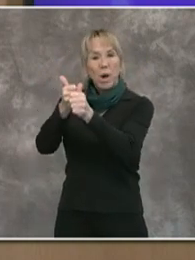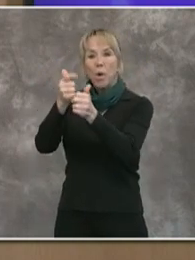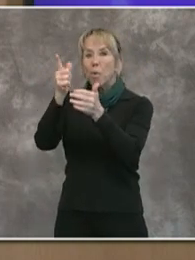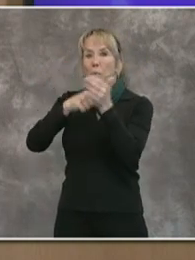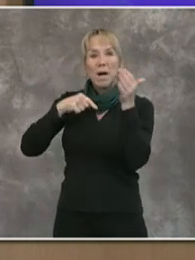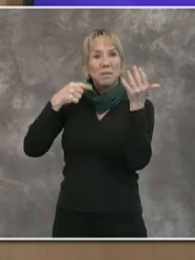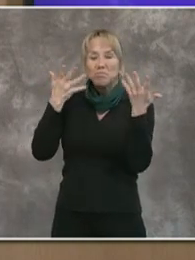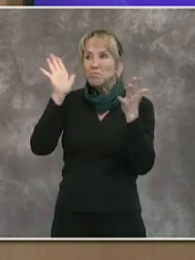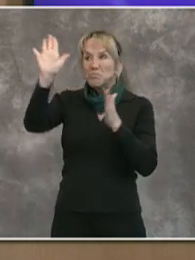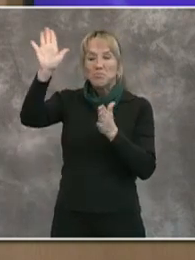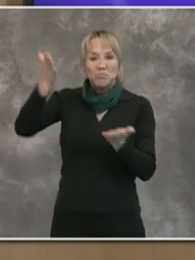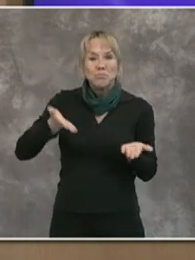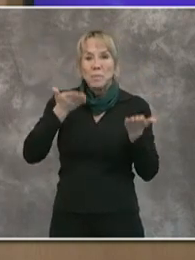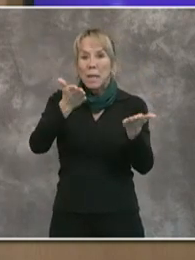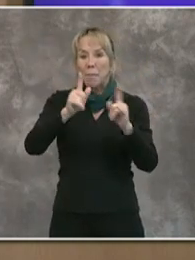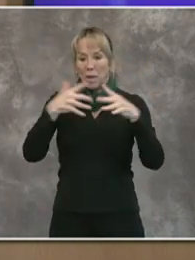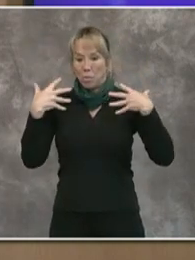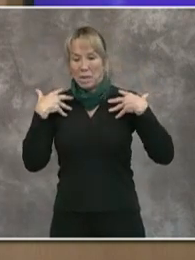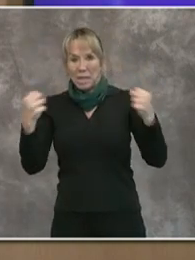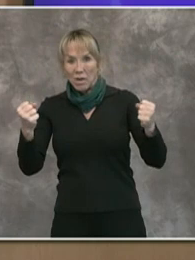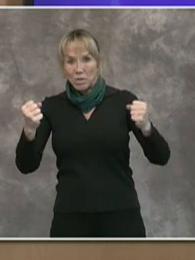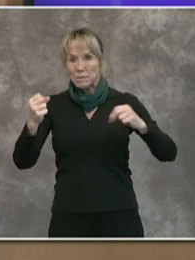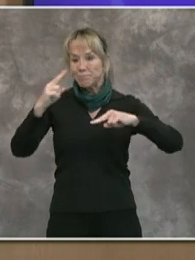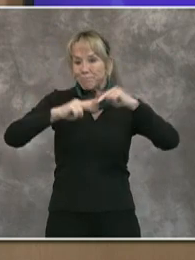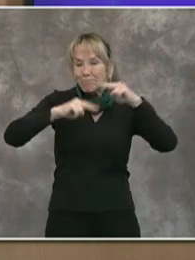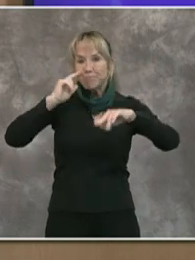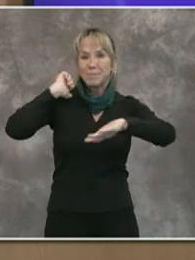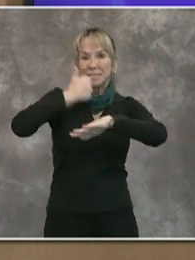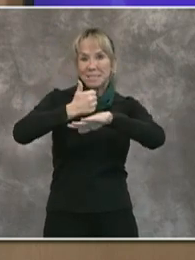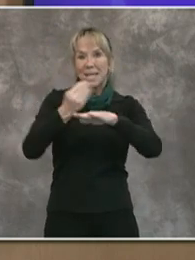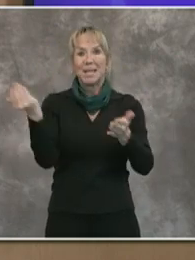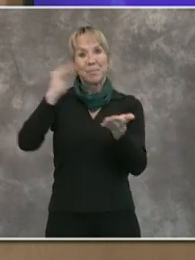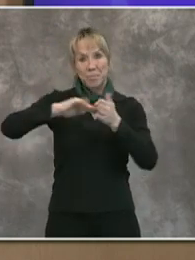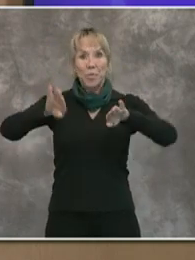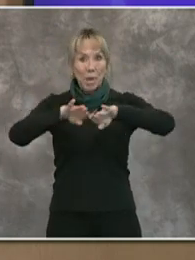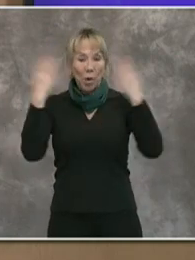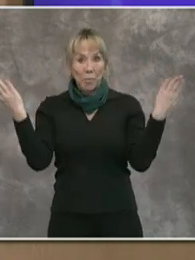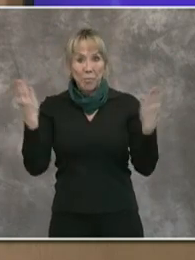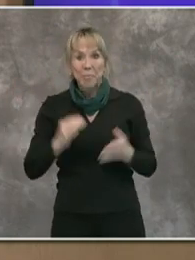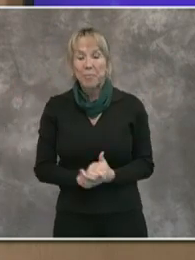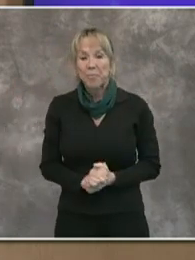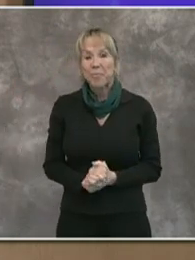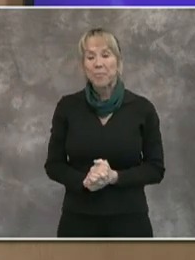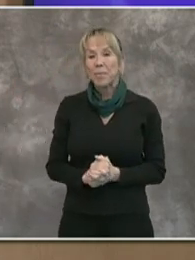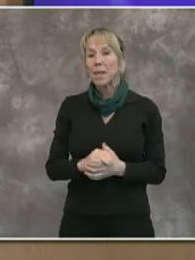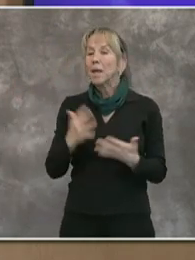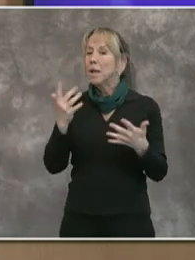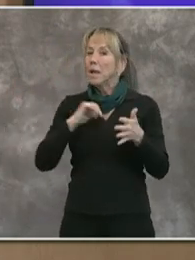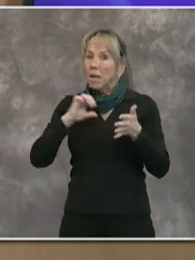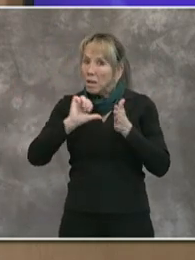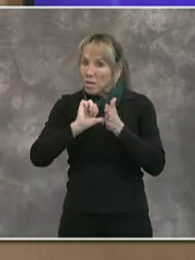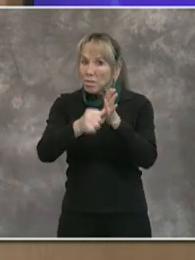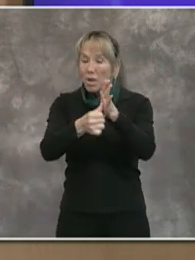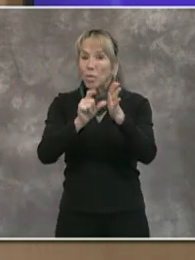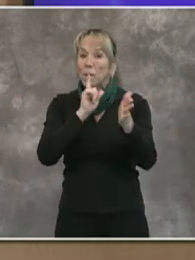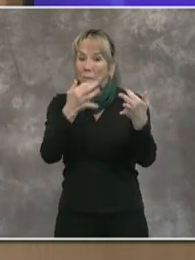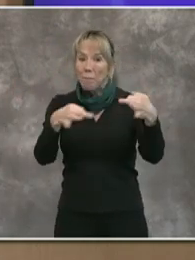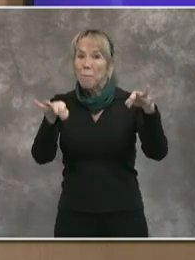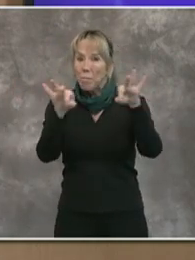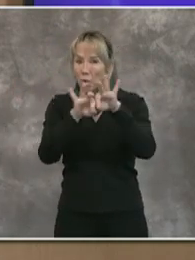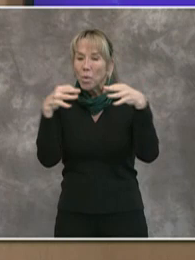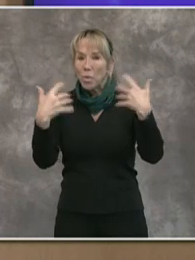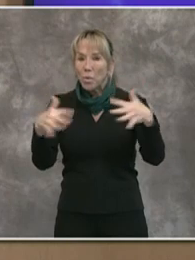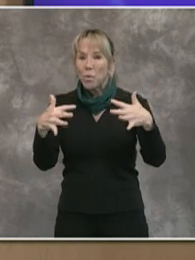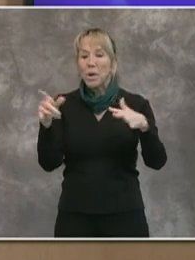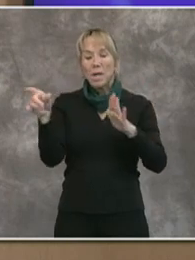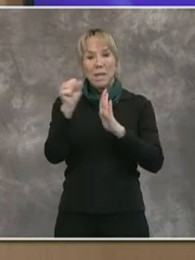surrounding recovery, rebuilding, and reopening. But to reiterate and to really reinforce this point, that while there are state and